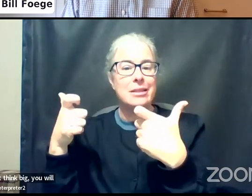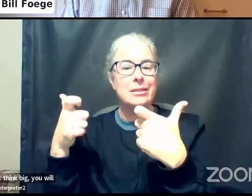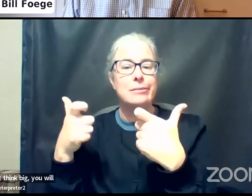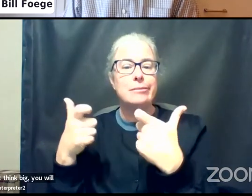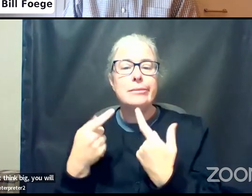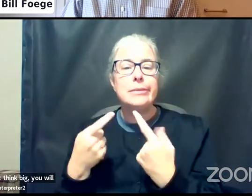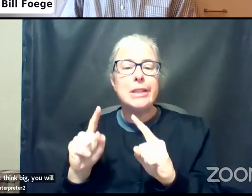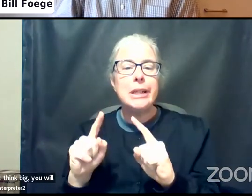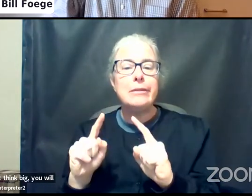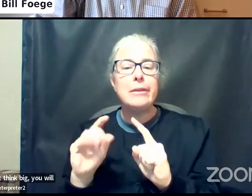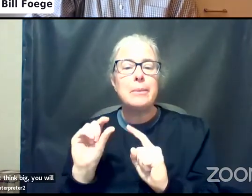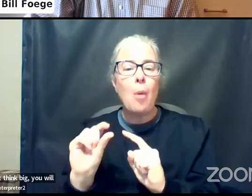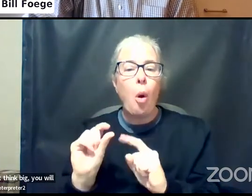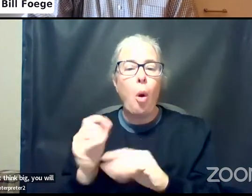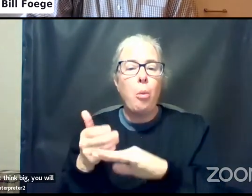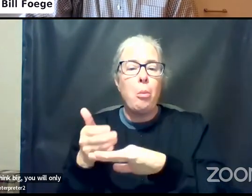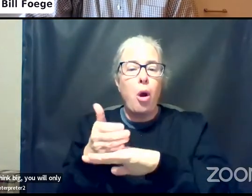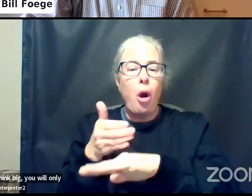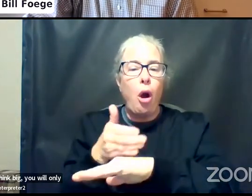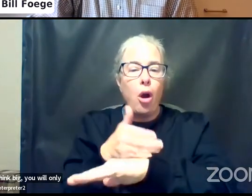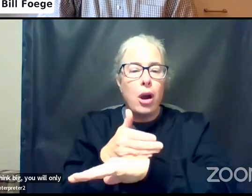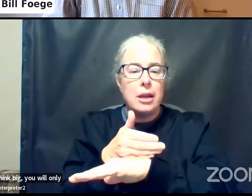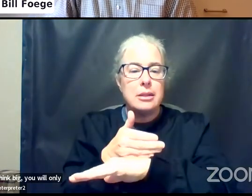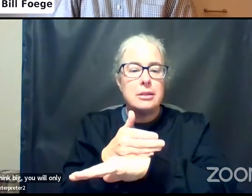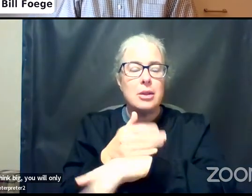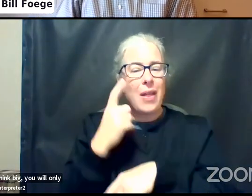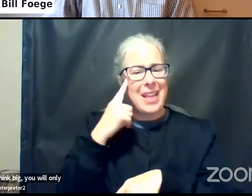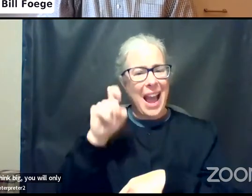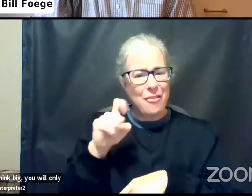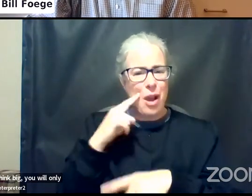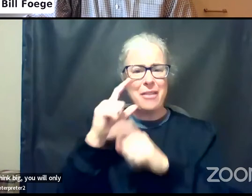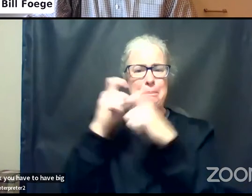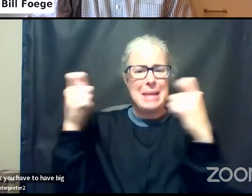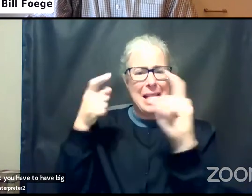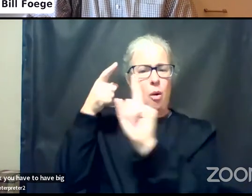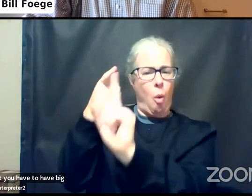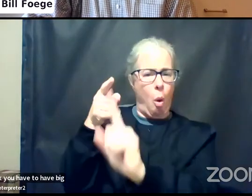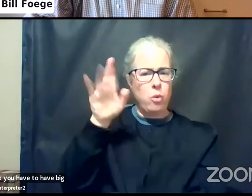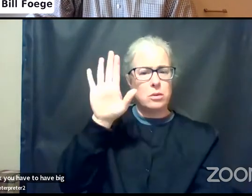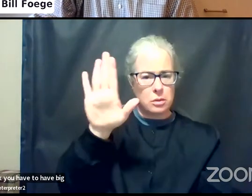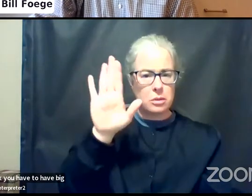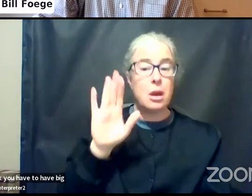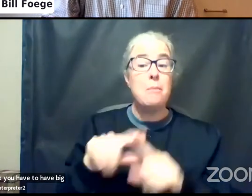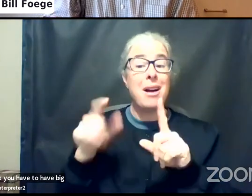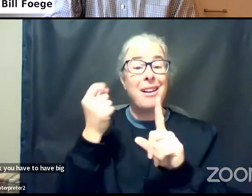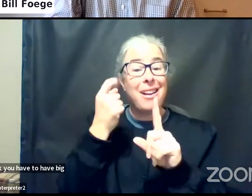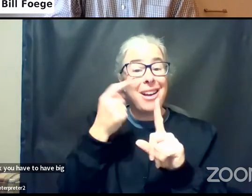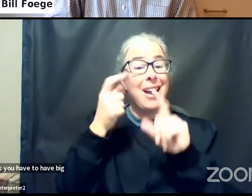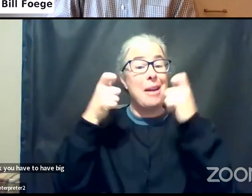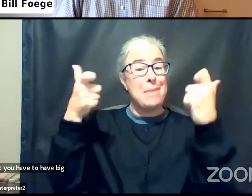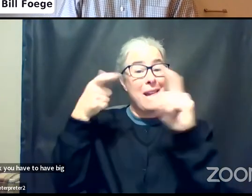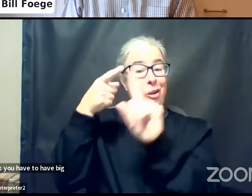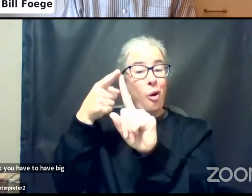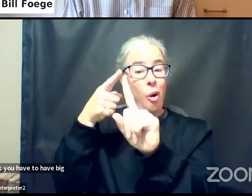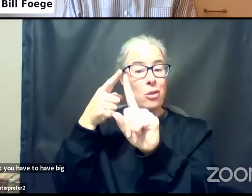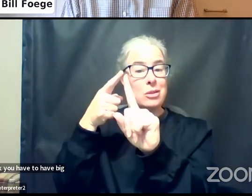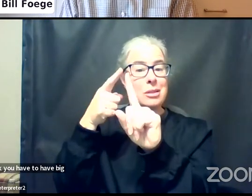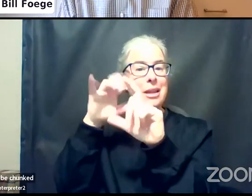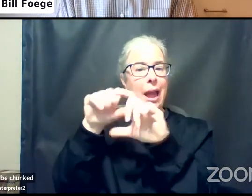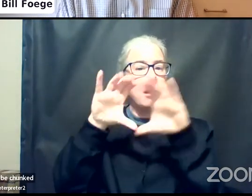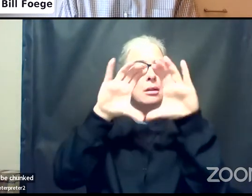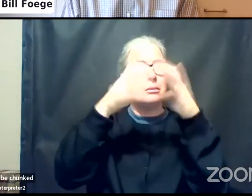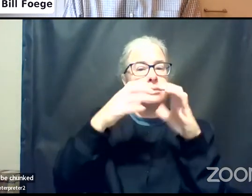achieve small progress so I think you have to have big goals but big goals can also be chunked into